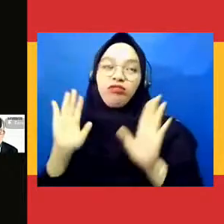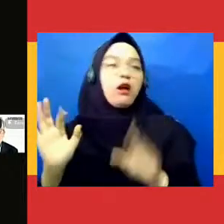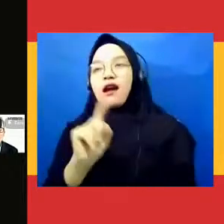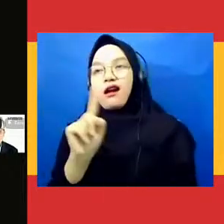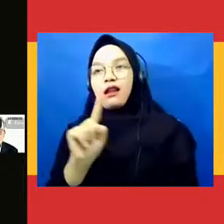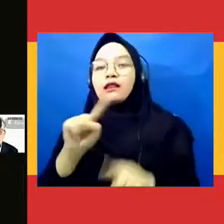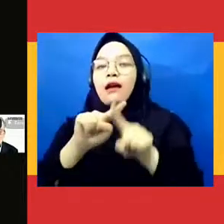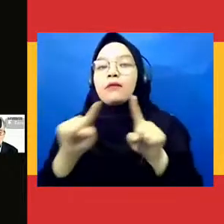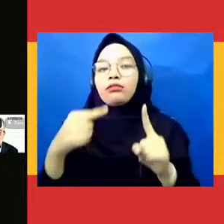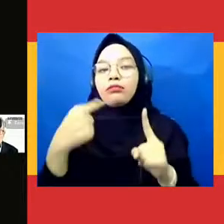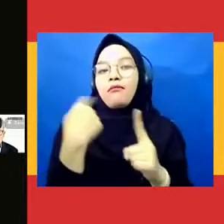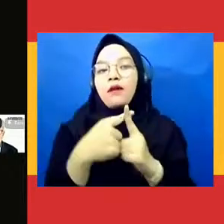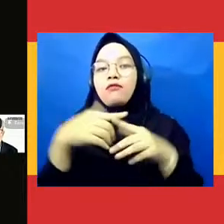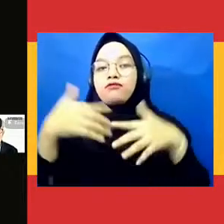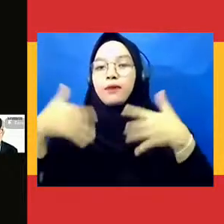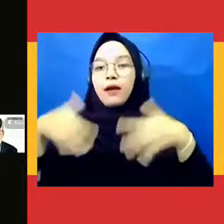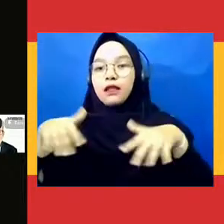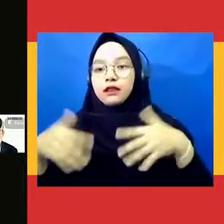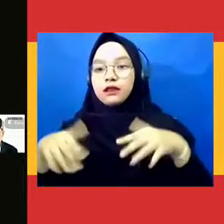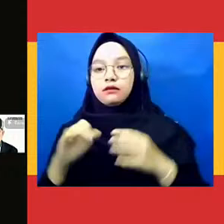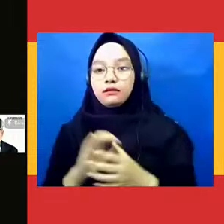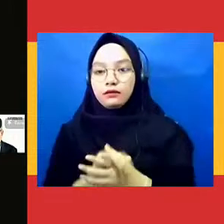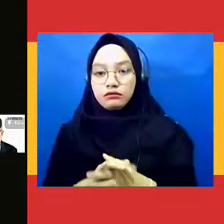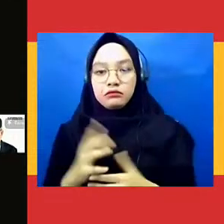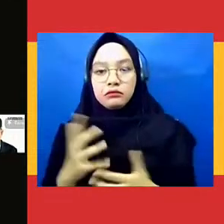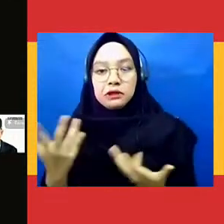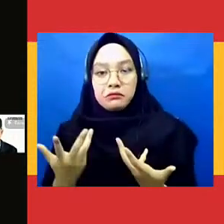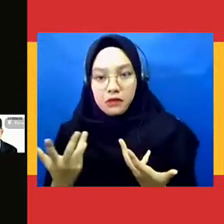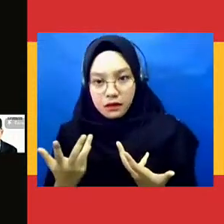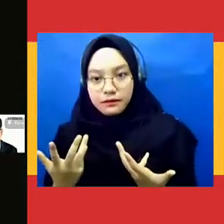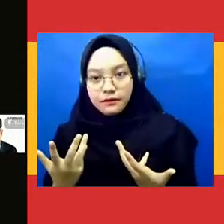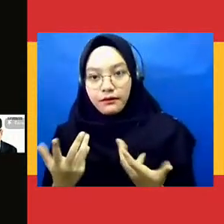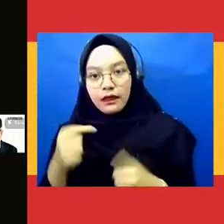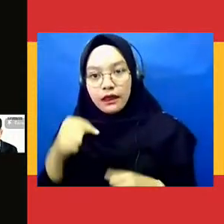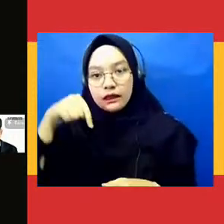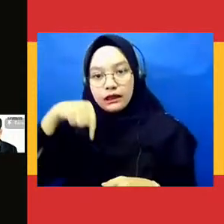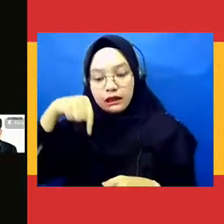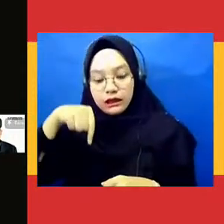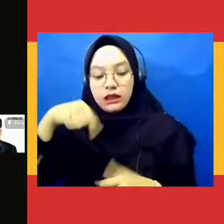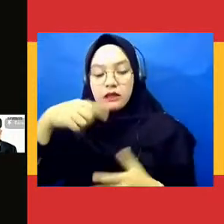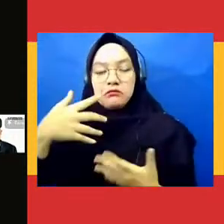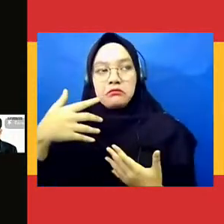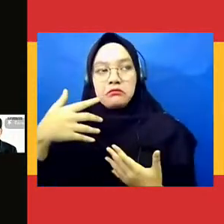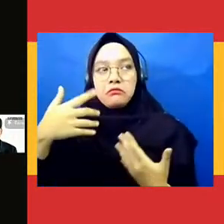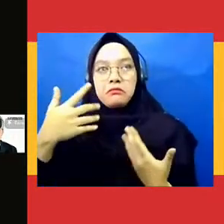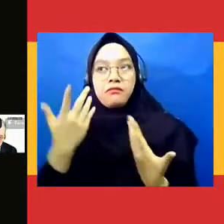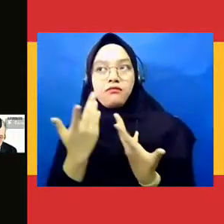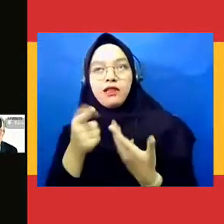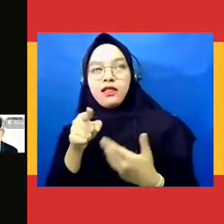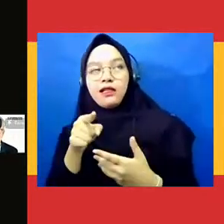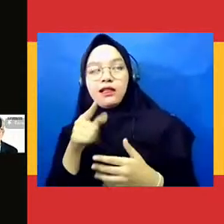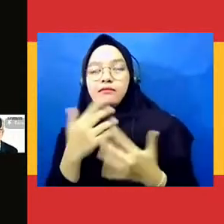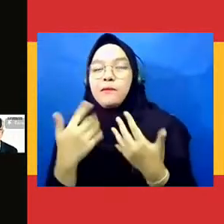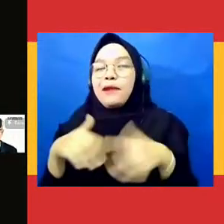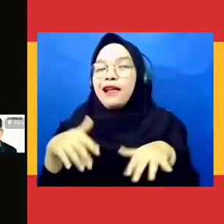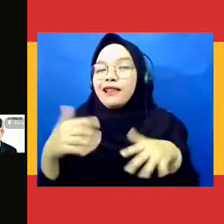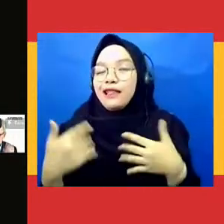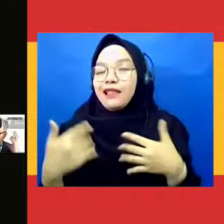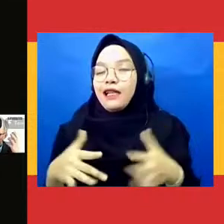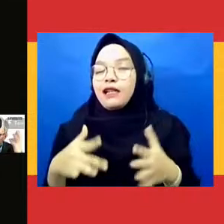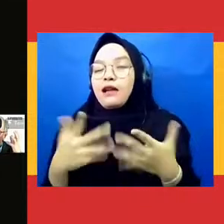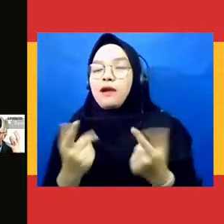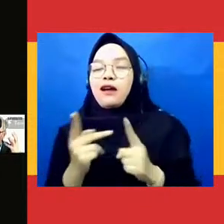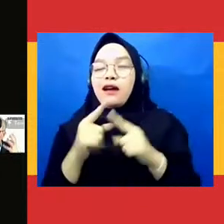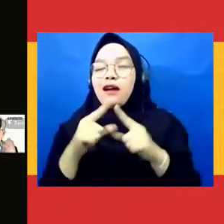which is practicing human rights-based approach implemented classrooms.